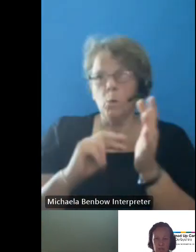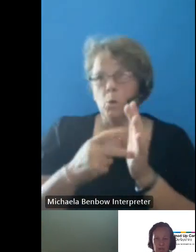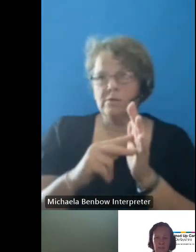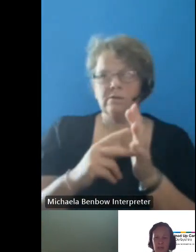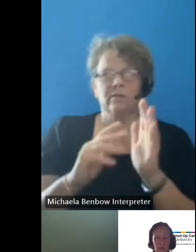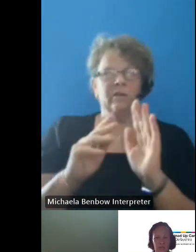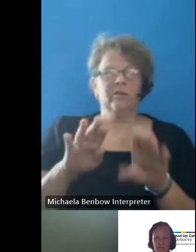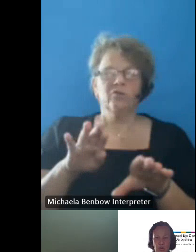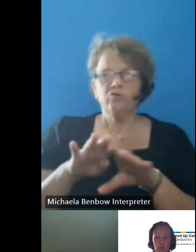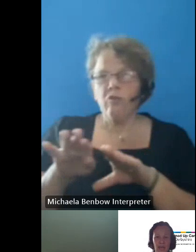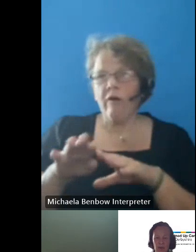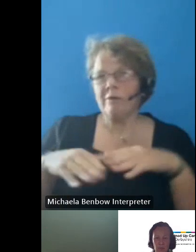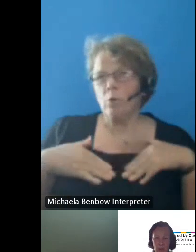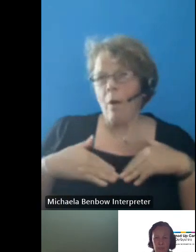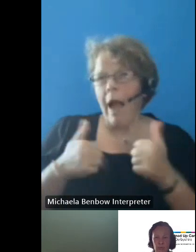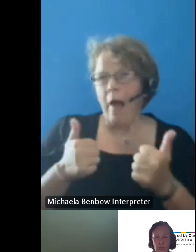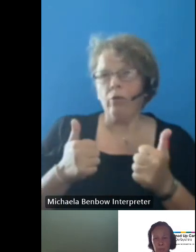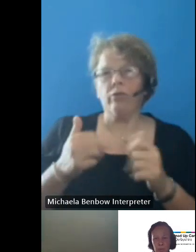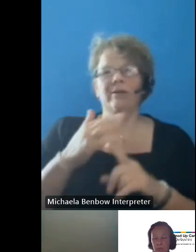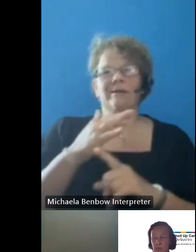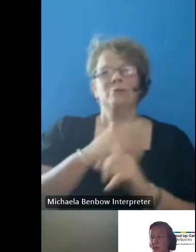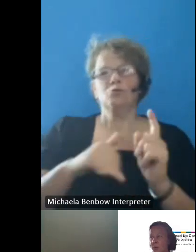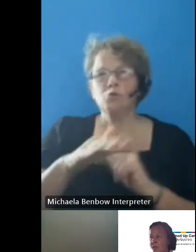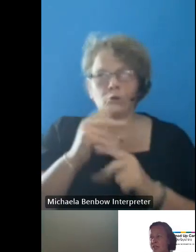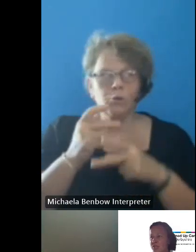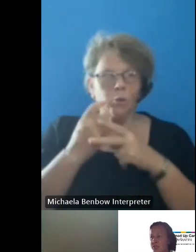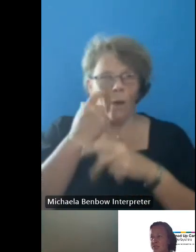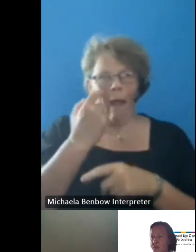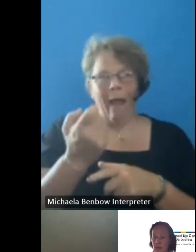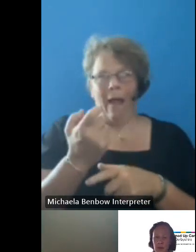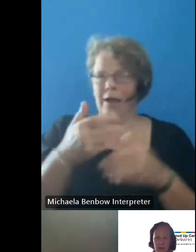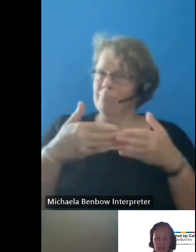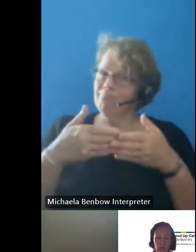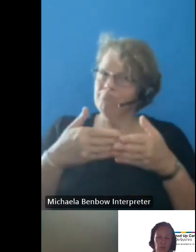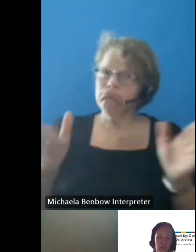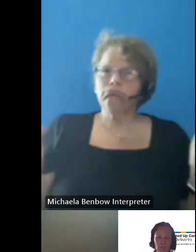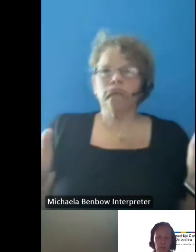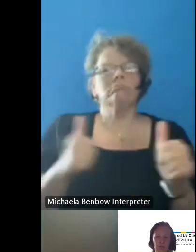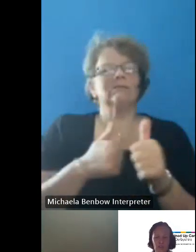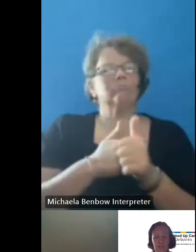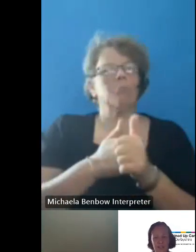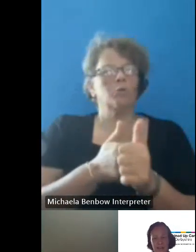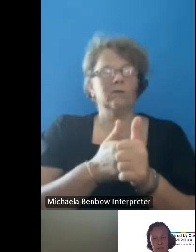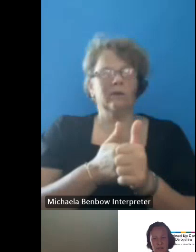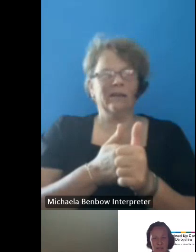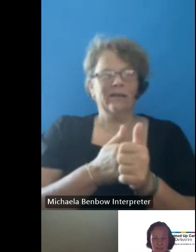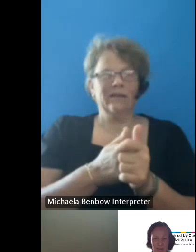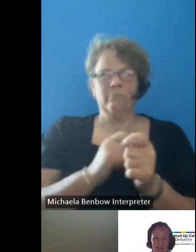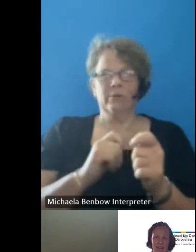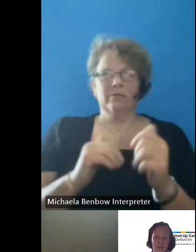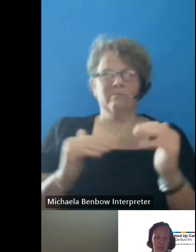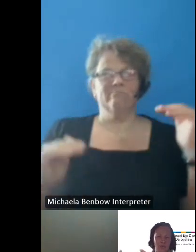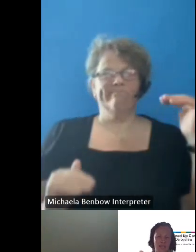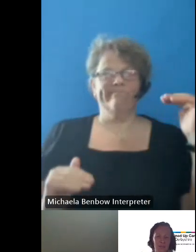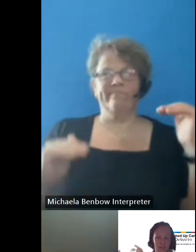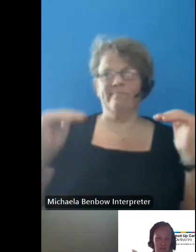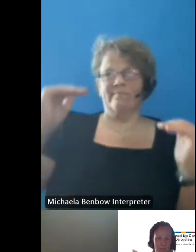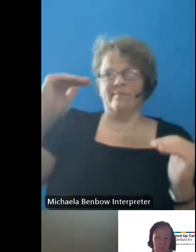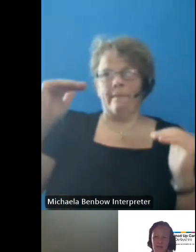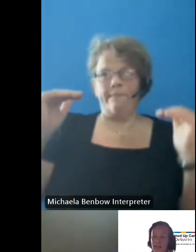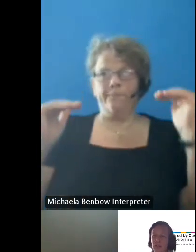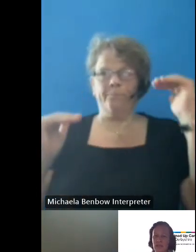deliver good health and social care and broader support to our population. So it's constant moving of the scales, really, of saying, how do we do